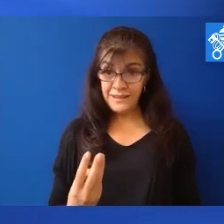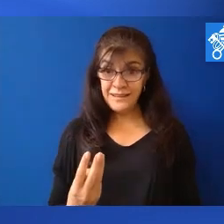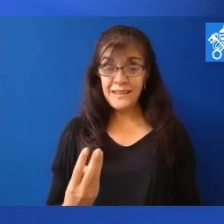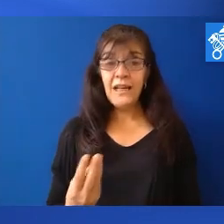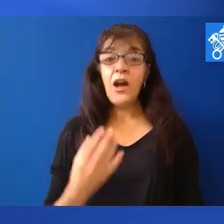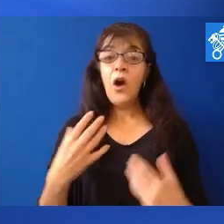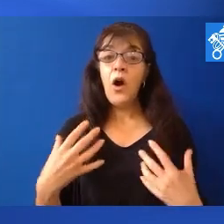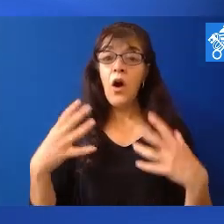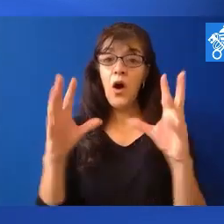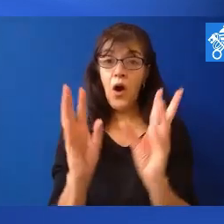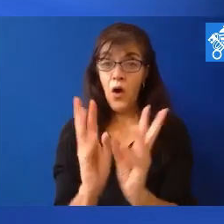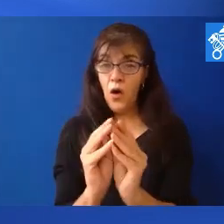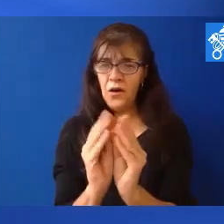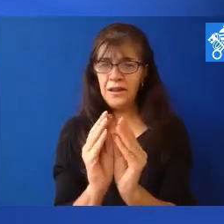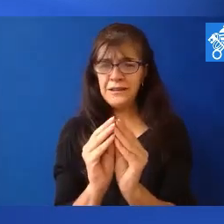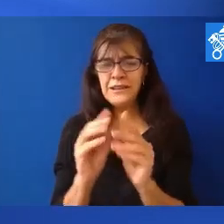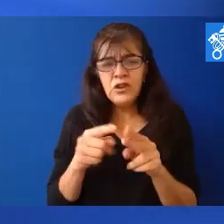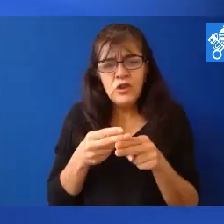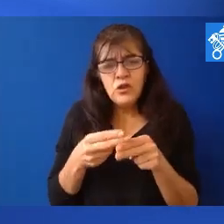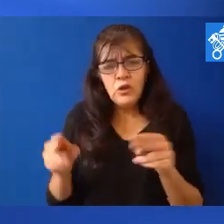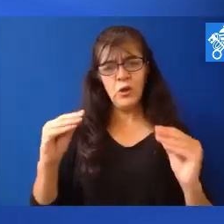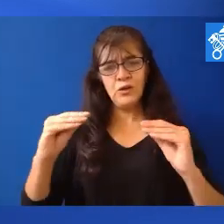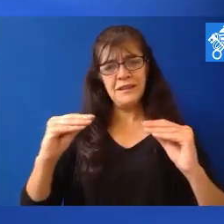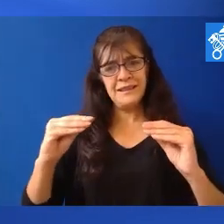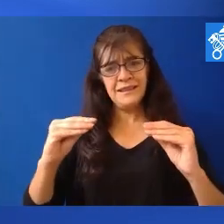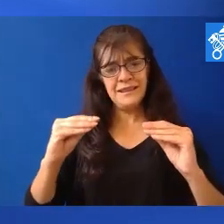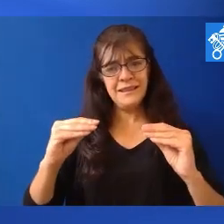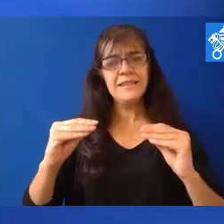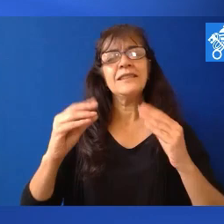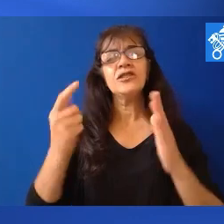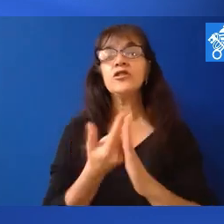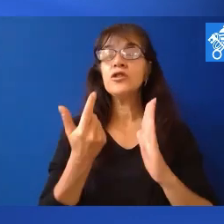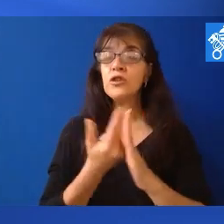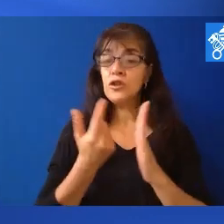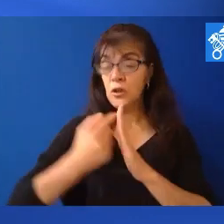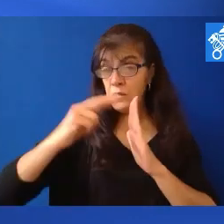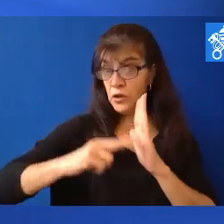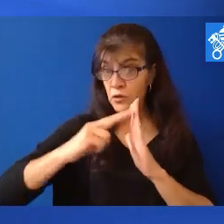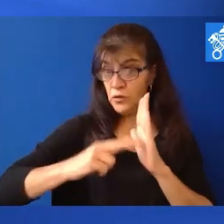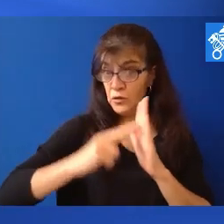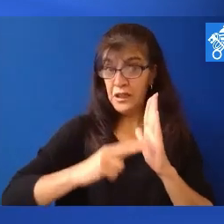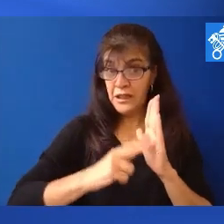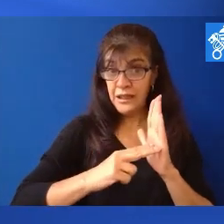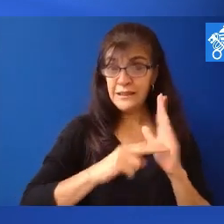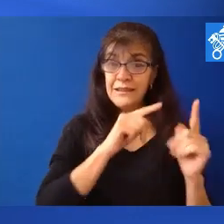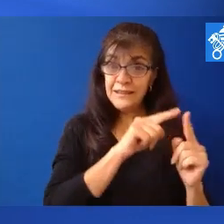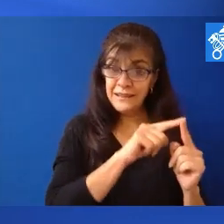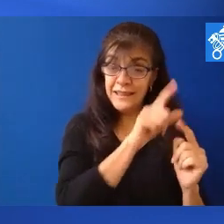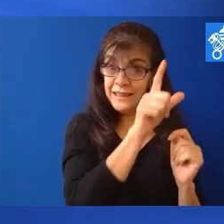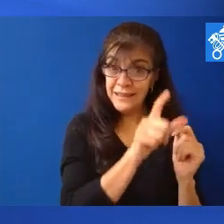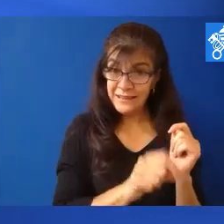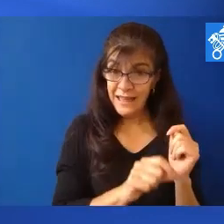The Wednesday audience with the Pope consists of short teachings and scripture readings, mainly in